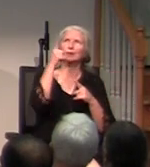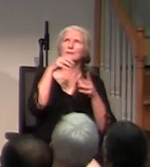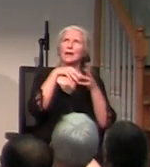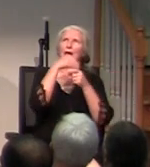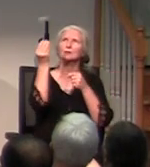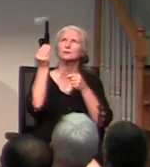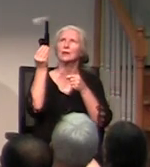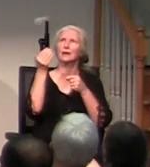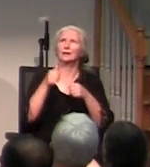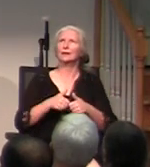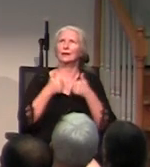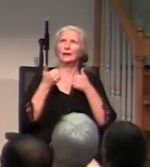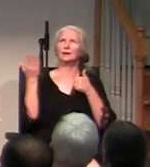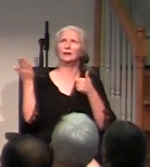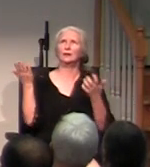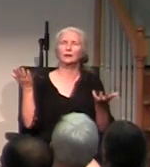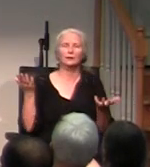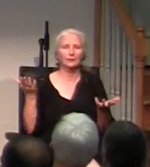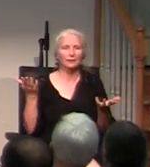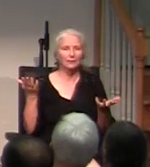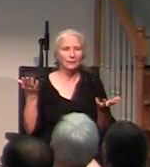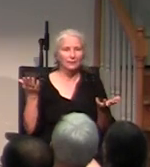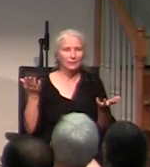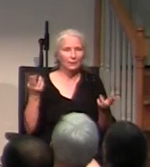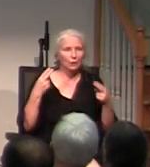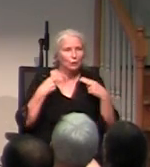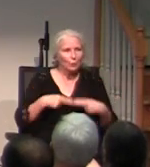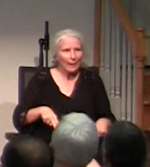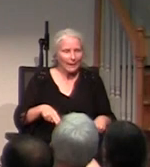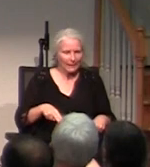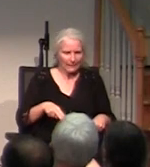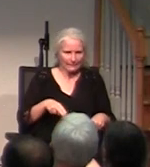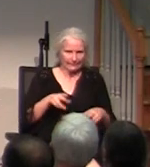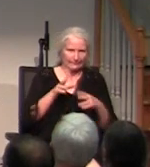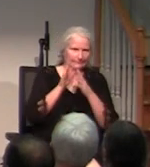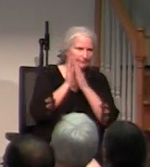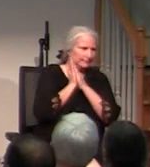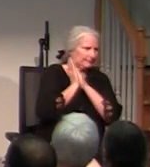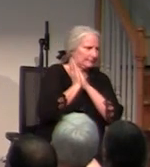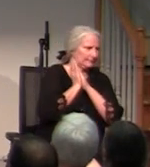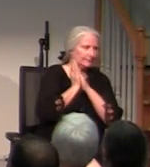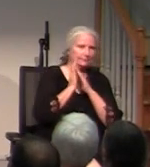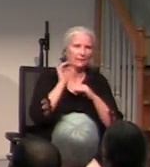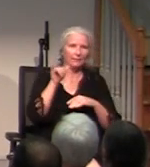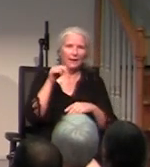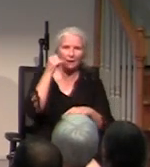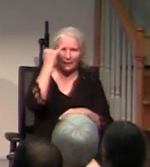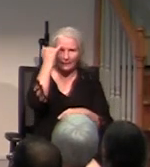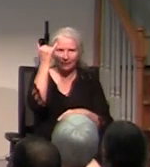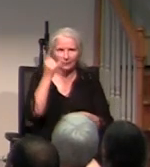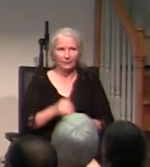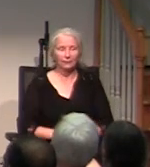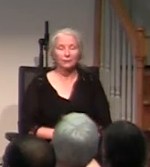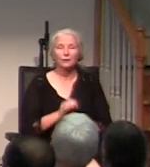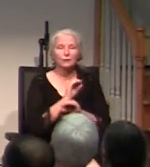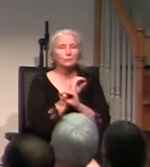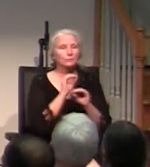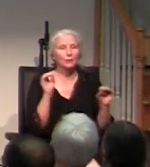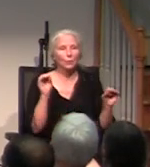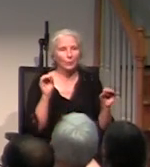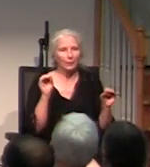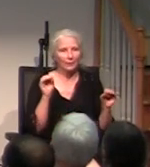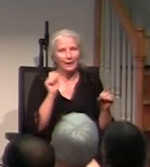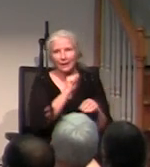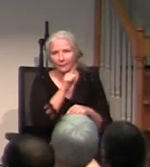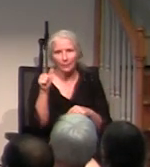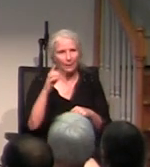entity? You know, humanity recoils at this thought. So none of us are immune from this